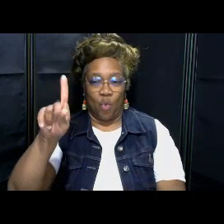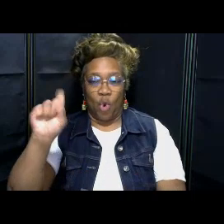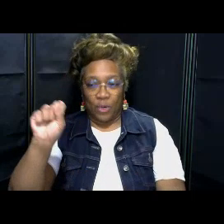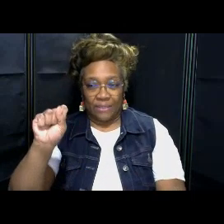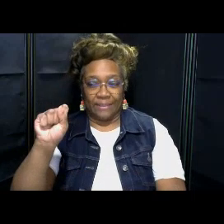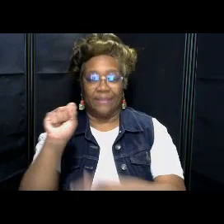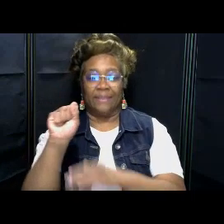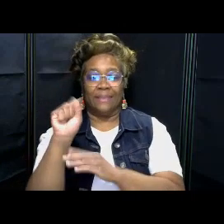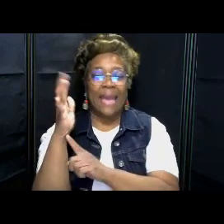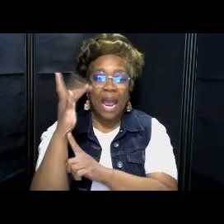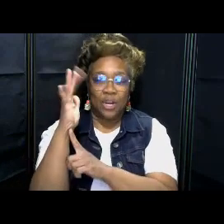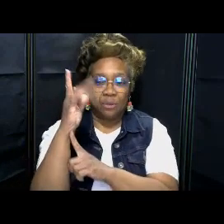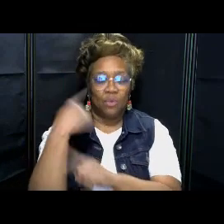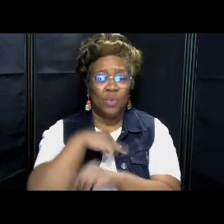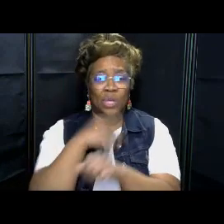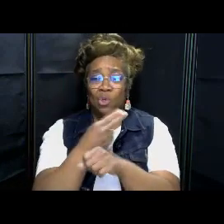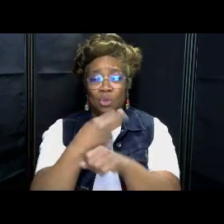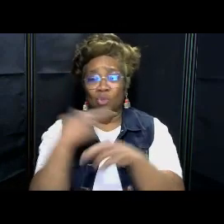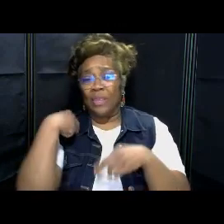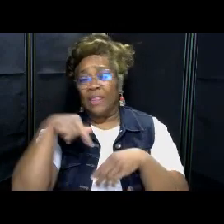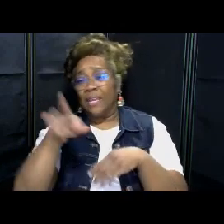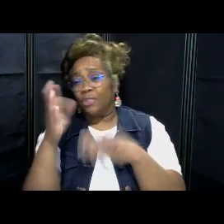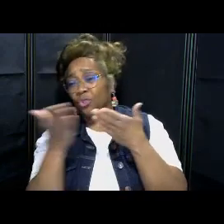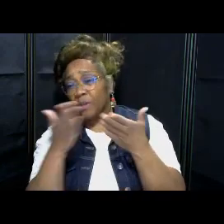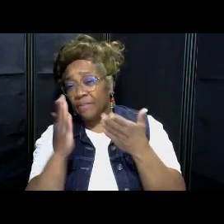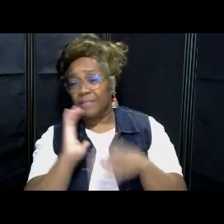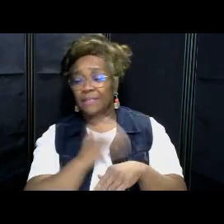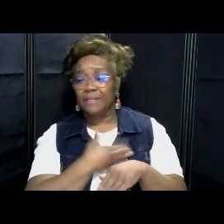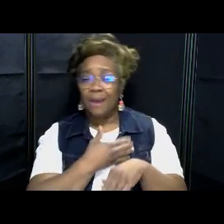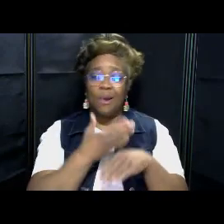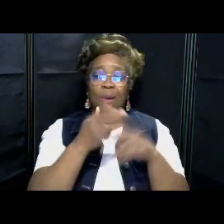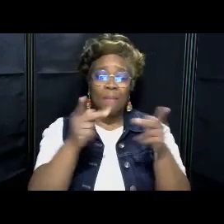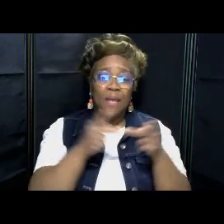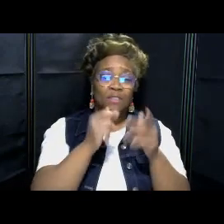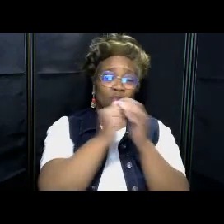And we use them in religious services or even our place of worship or at home.